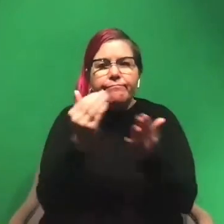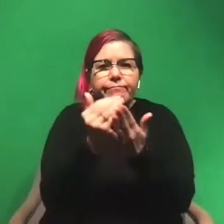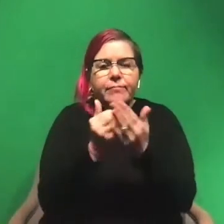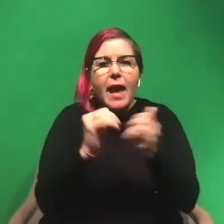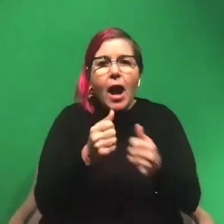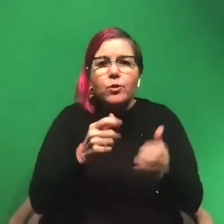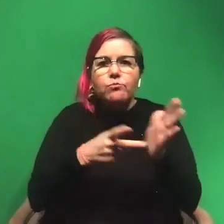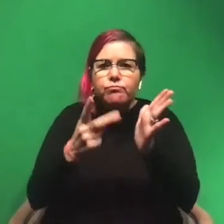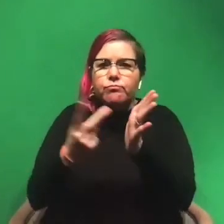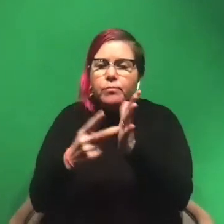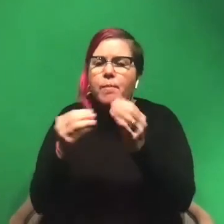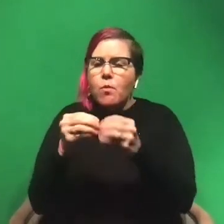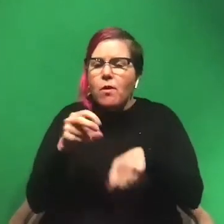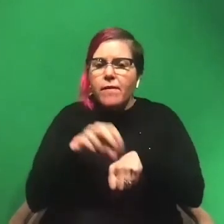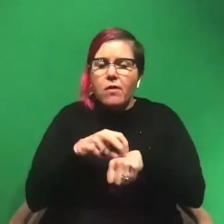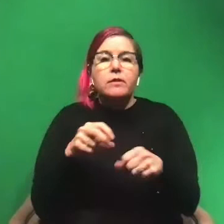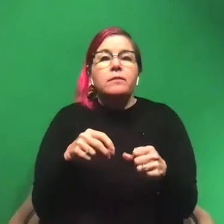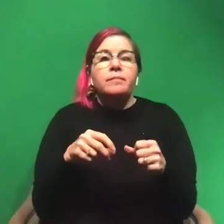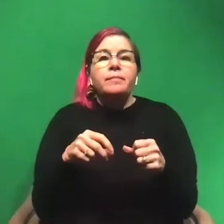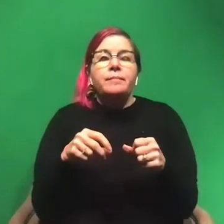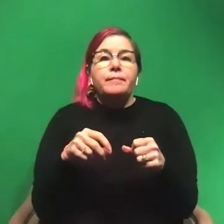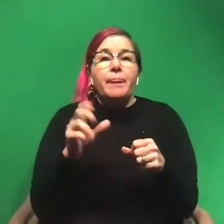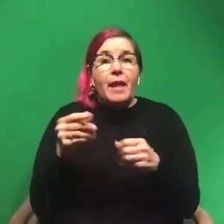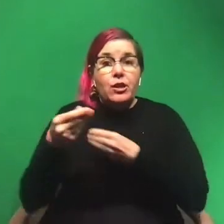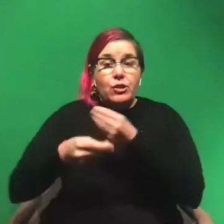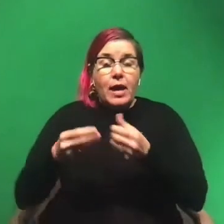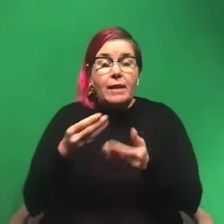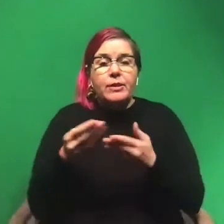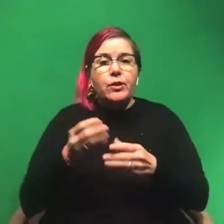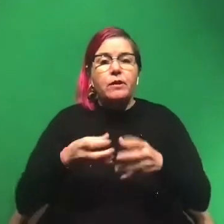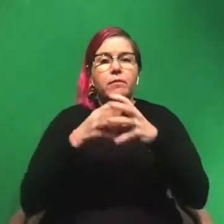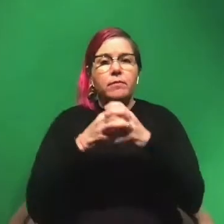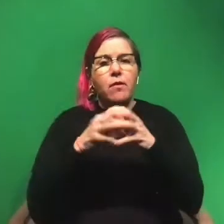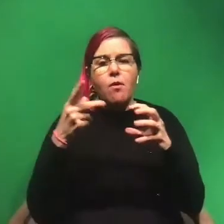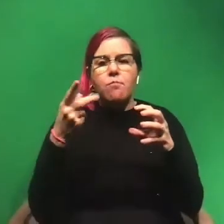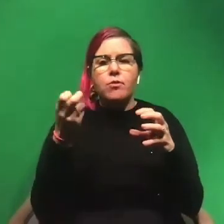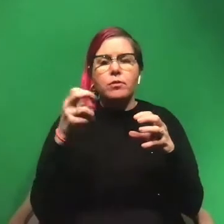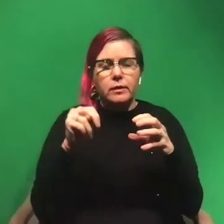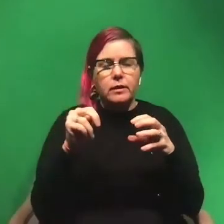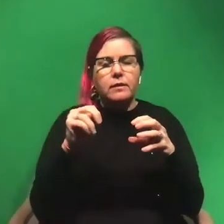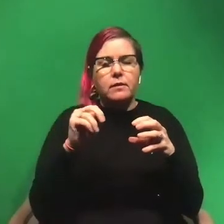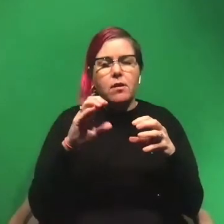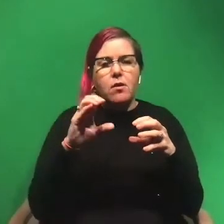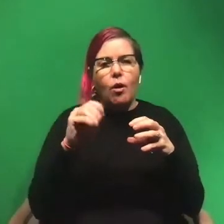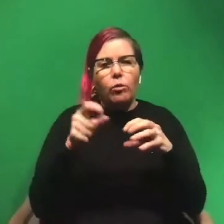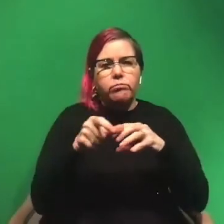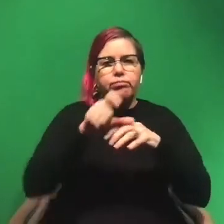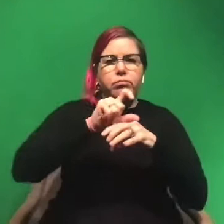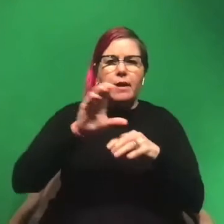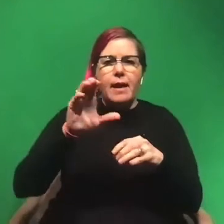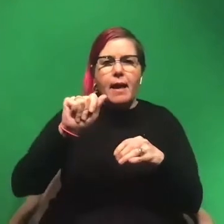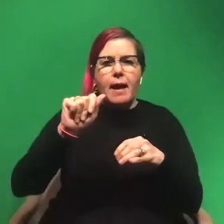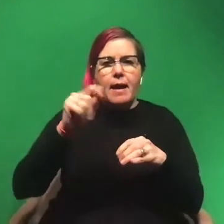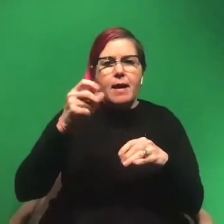viruses, and that genetic material is protected by a protein coat called a capsid. So all viruses have